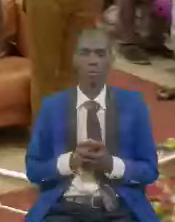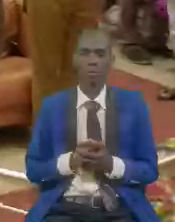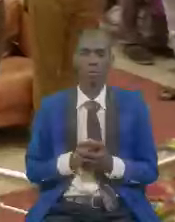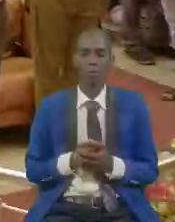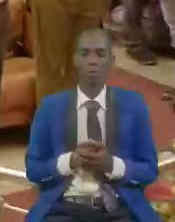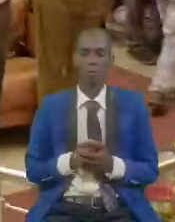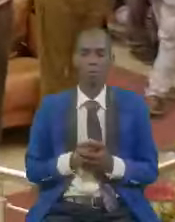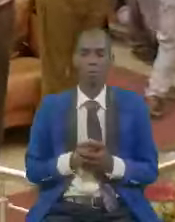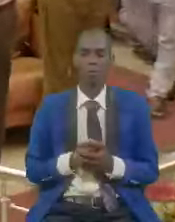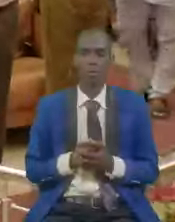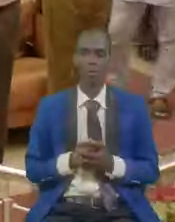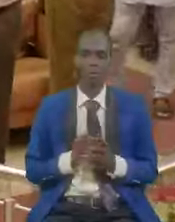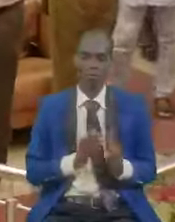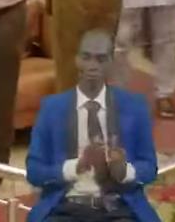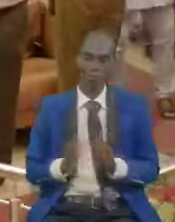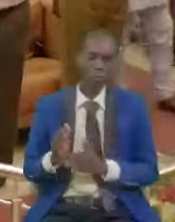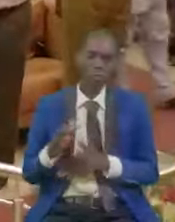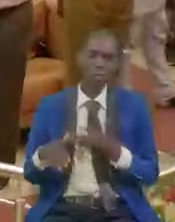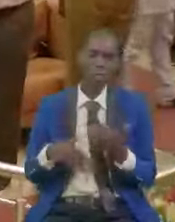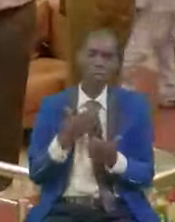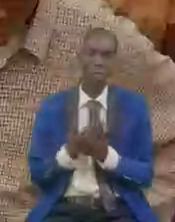all the superfluity